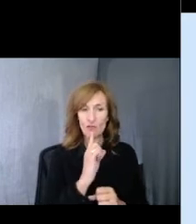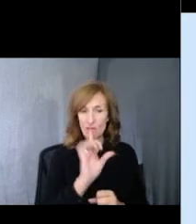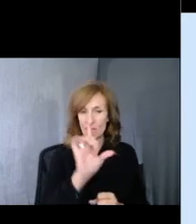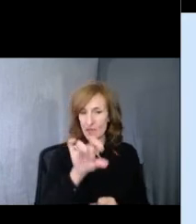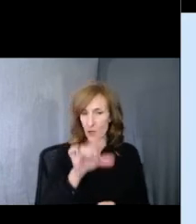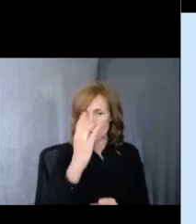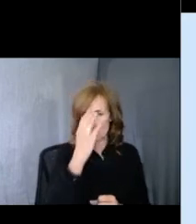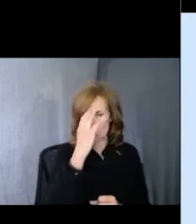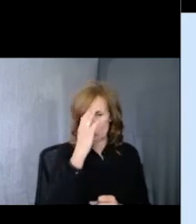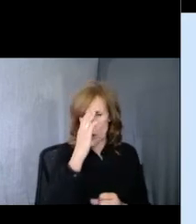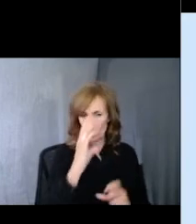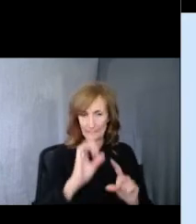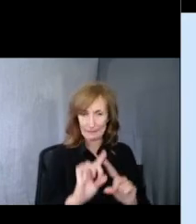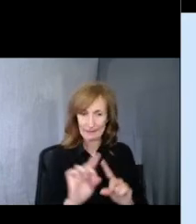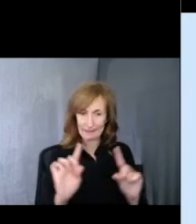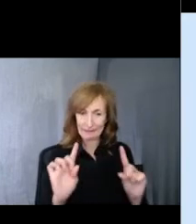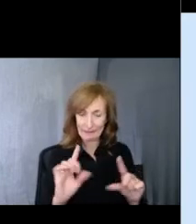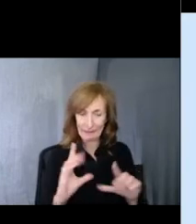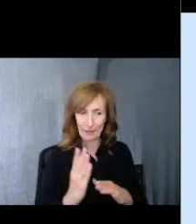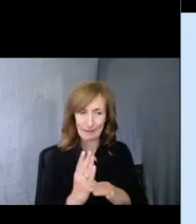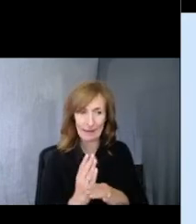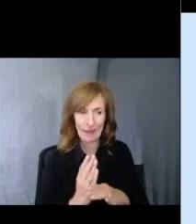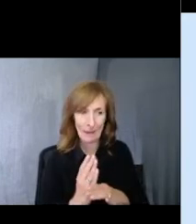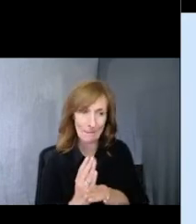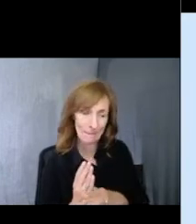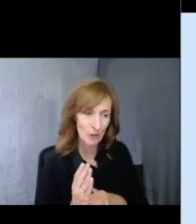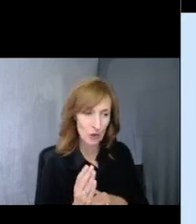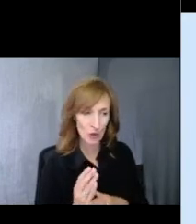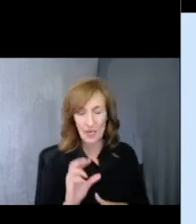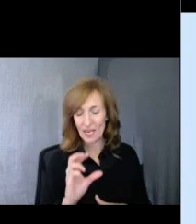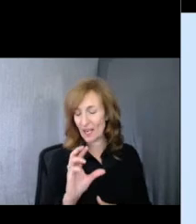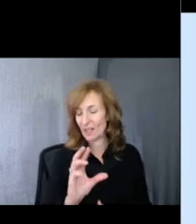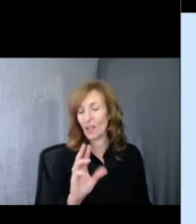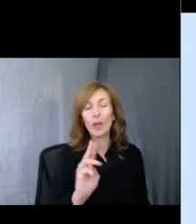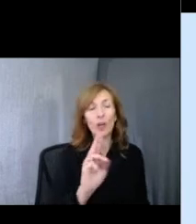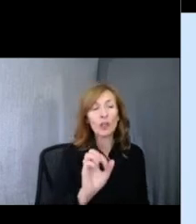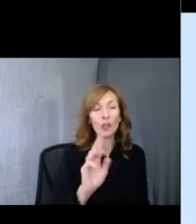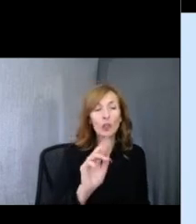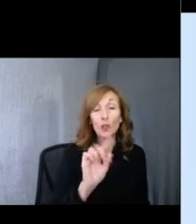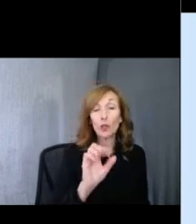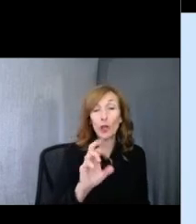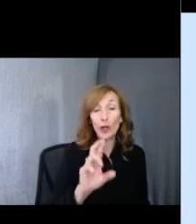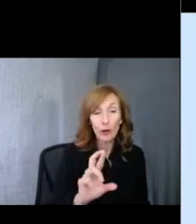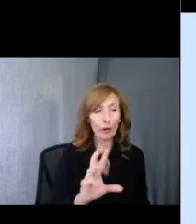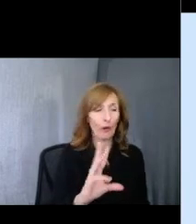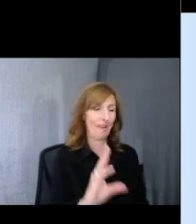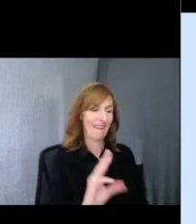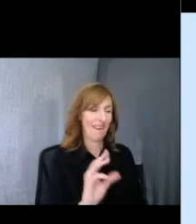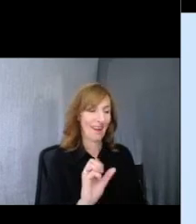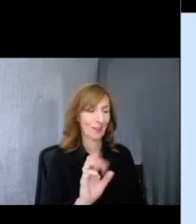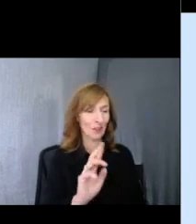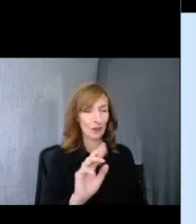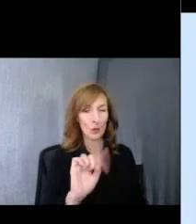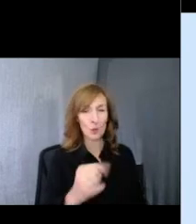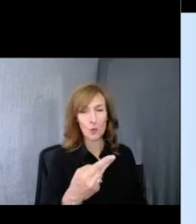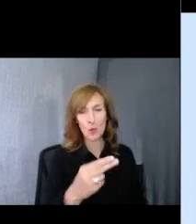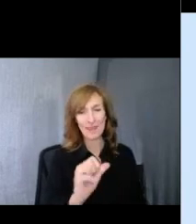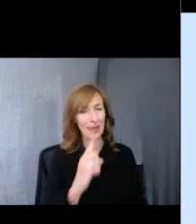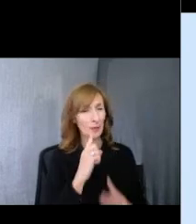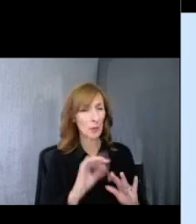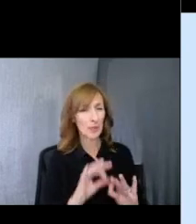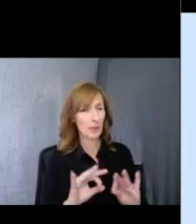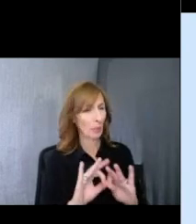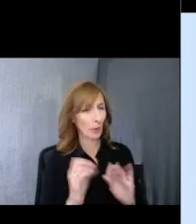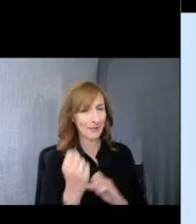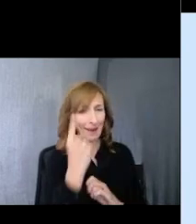idea on the anatomy and physiology, because it's going to be really important to understand some of this before we move on to